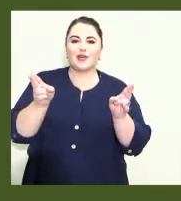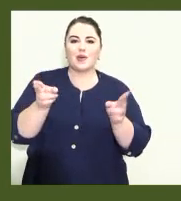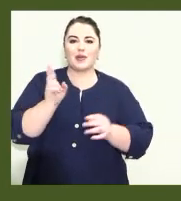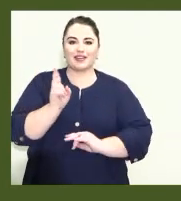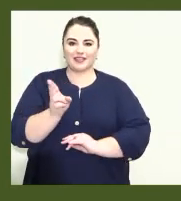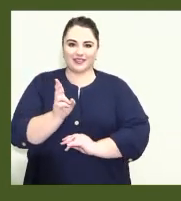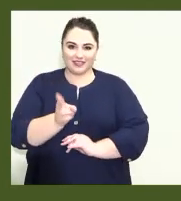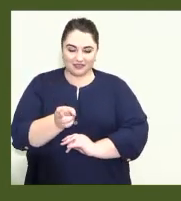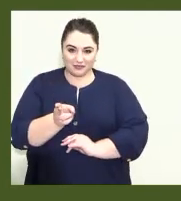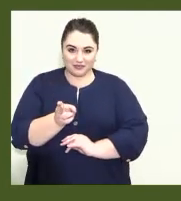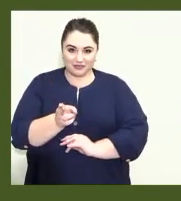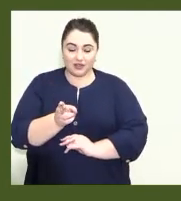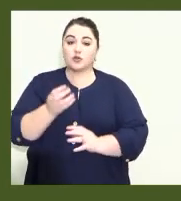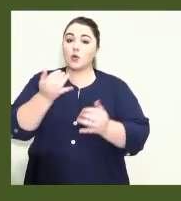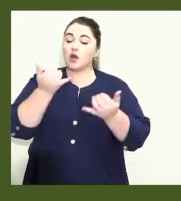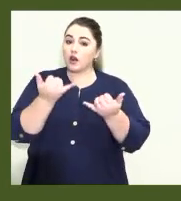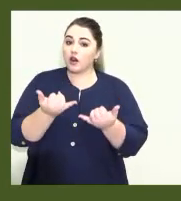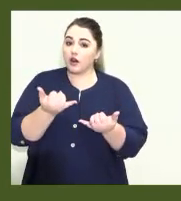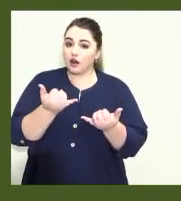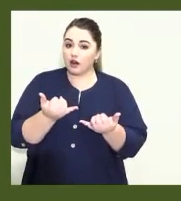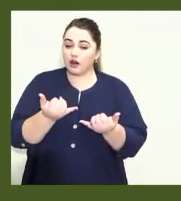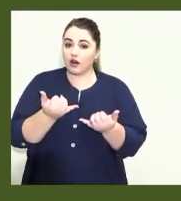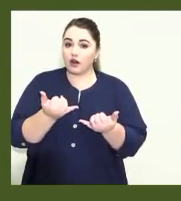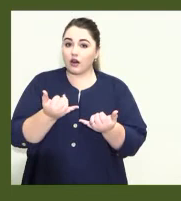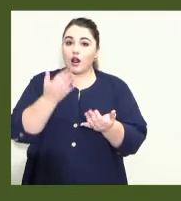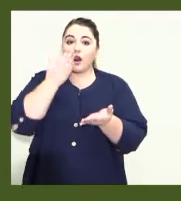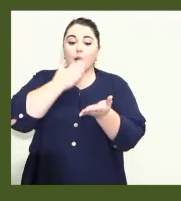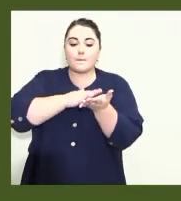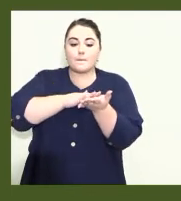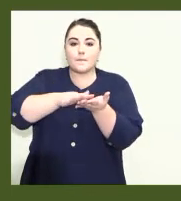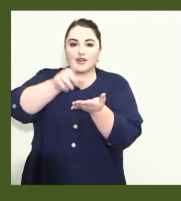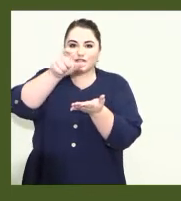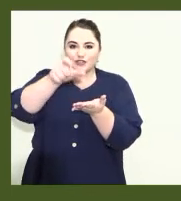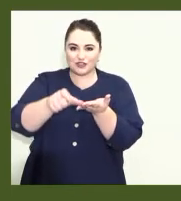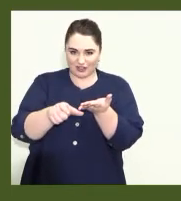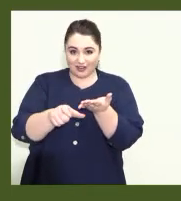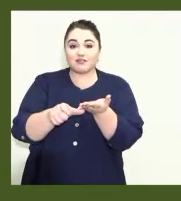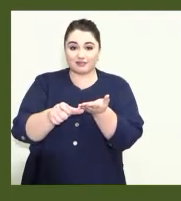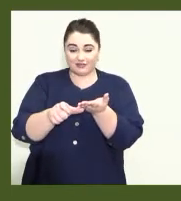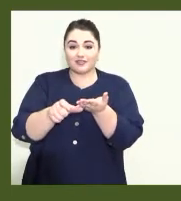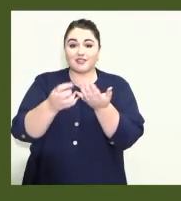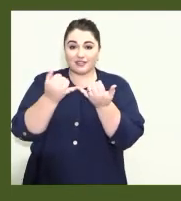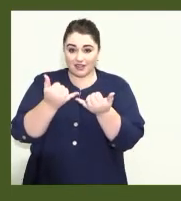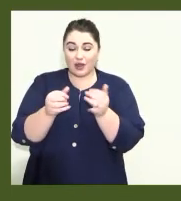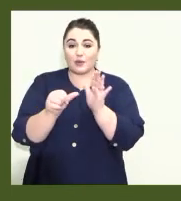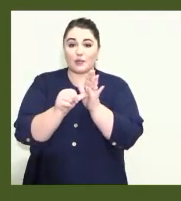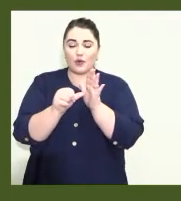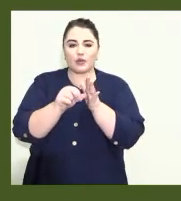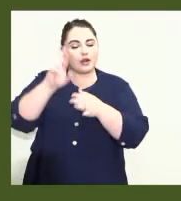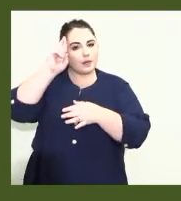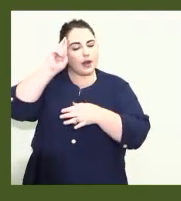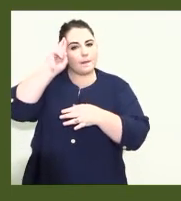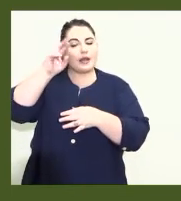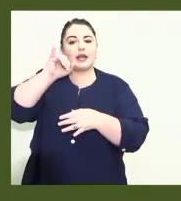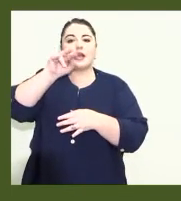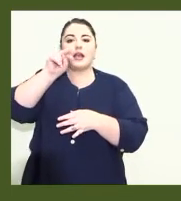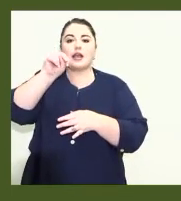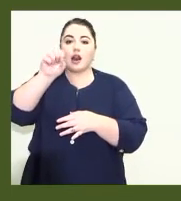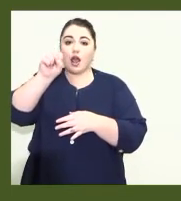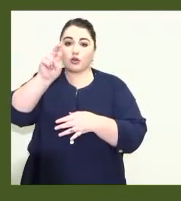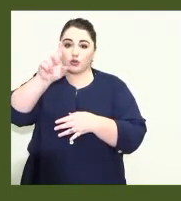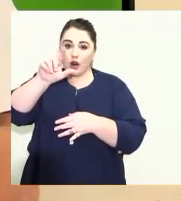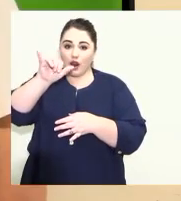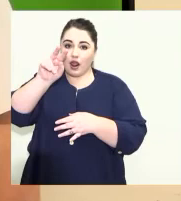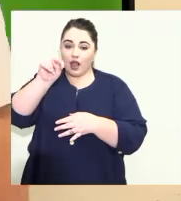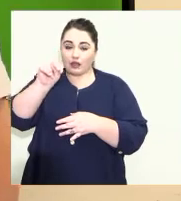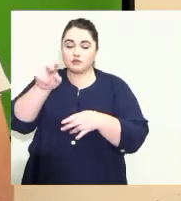again. Now, this is where the messenger comes in. Remember, insulin is a hormone,